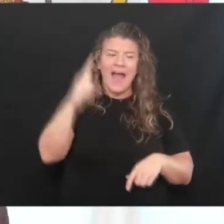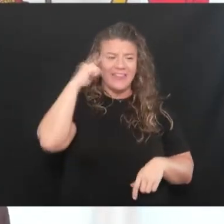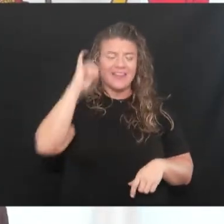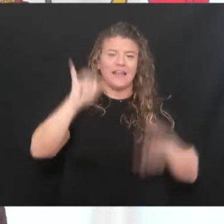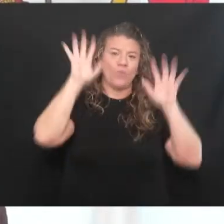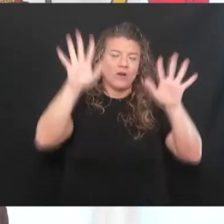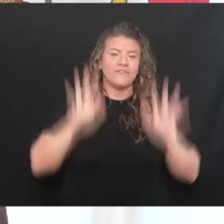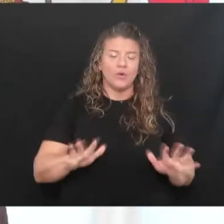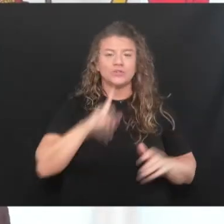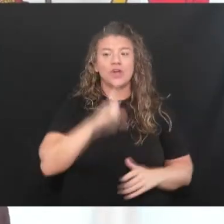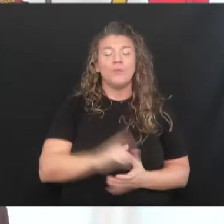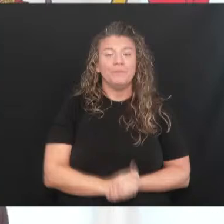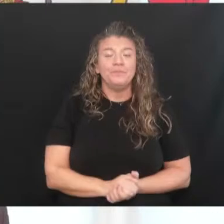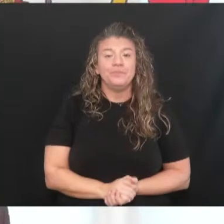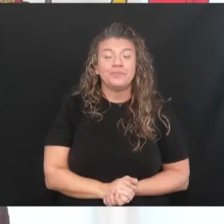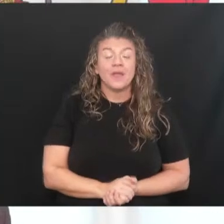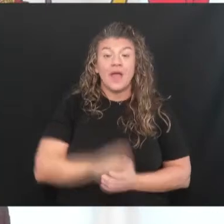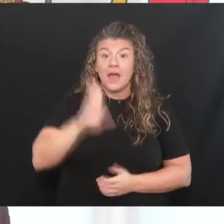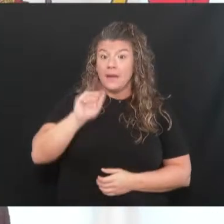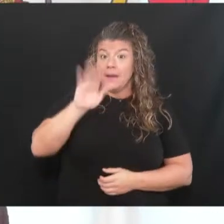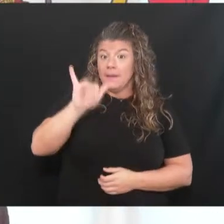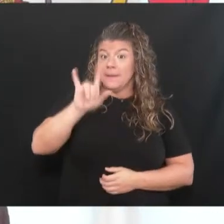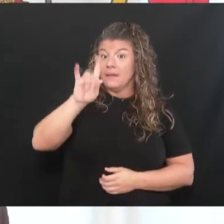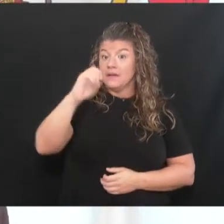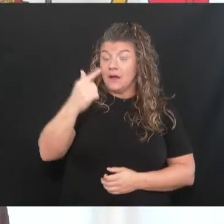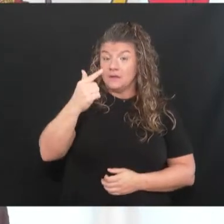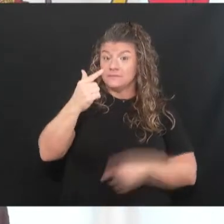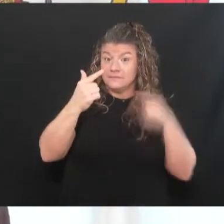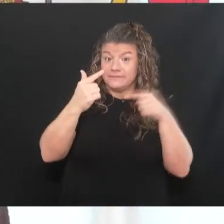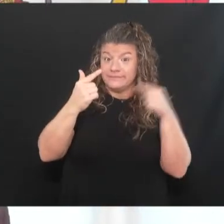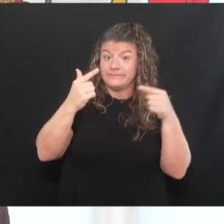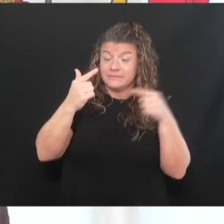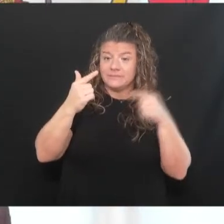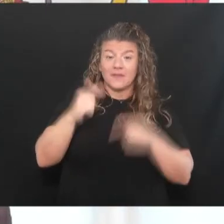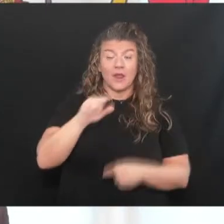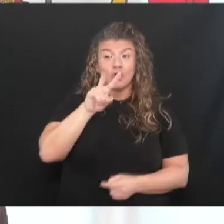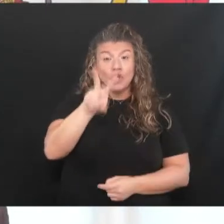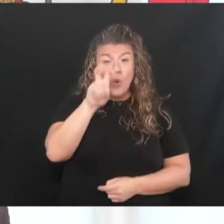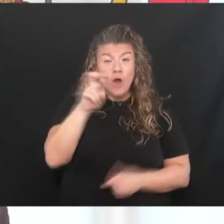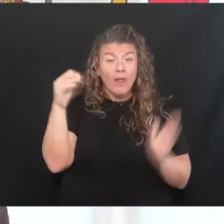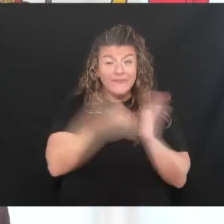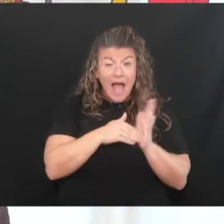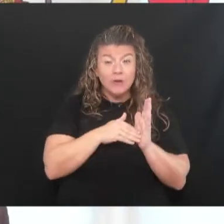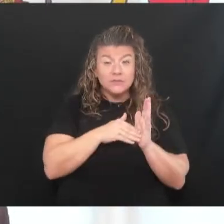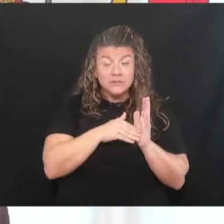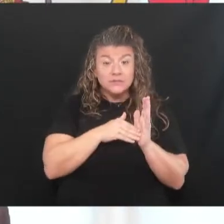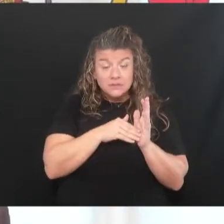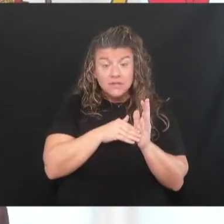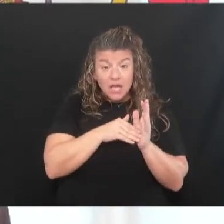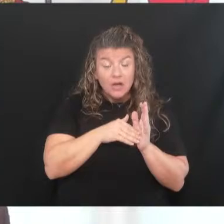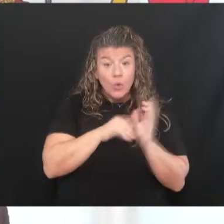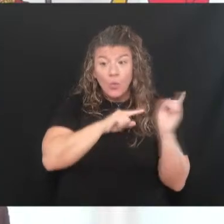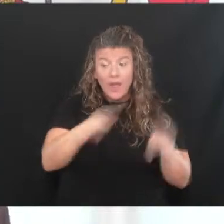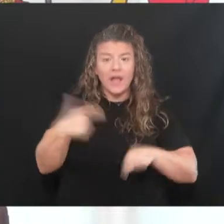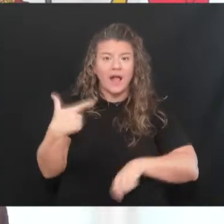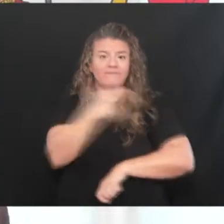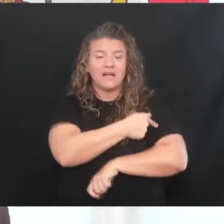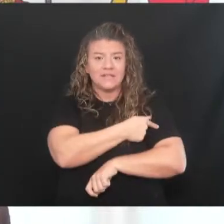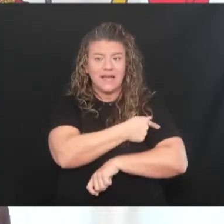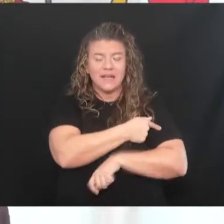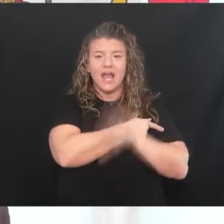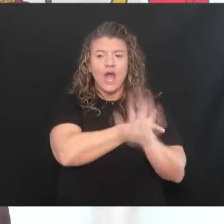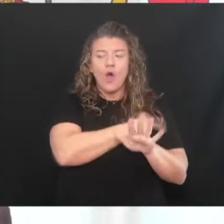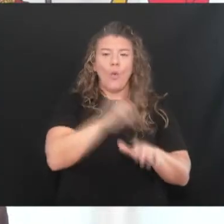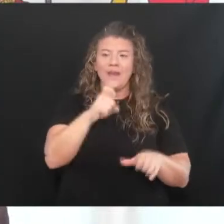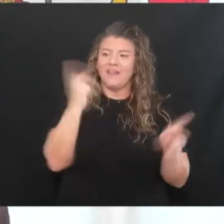wonderful. So, Baby Dog, you know, 200,000 almost we got vaccinated. We need to figure